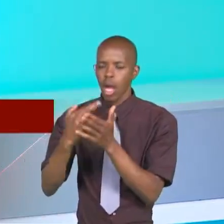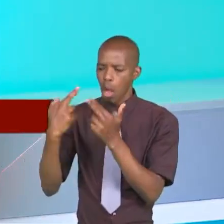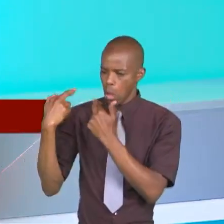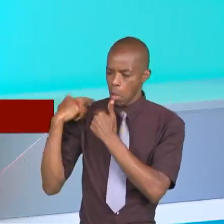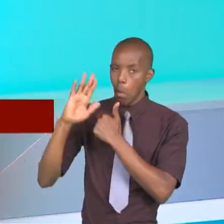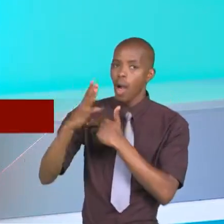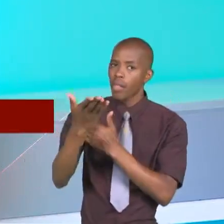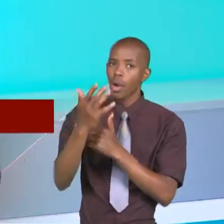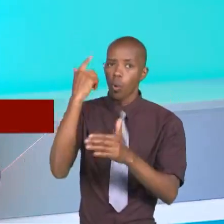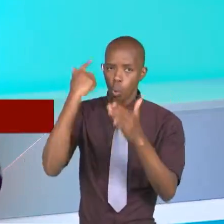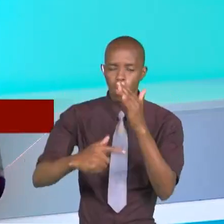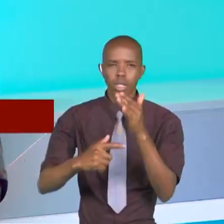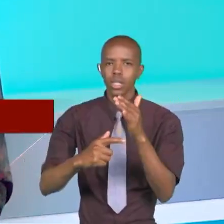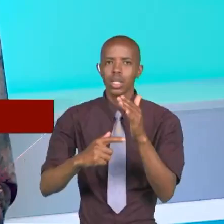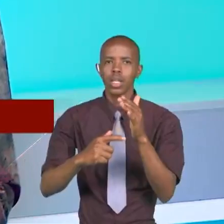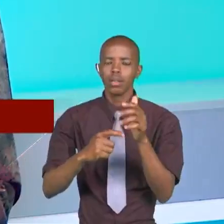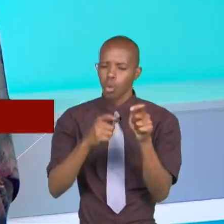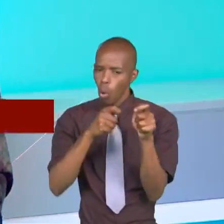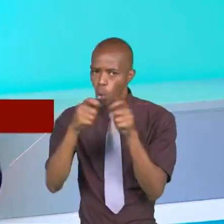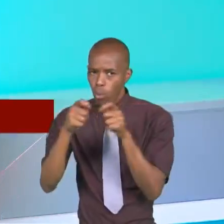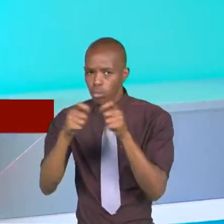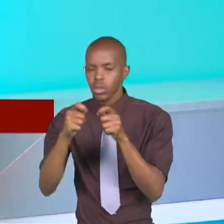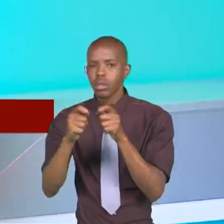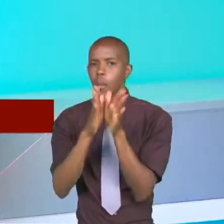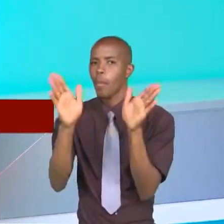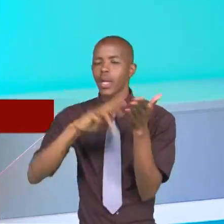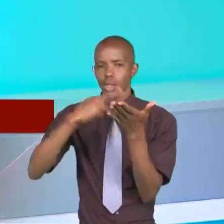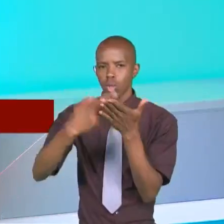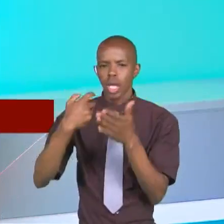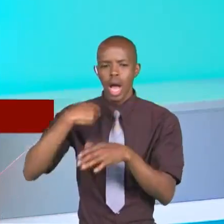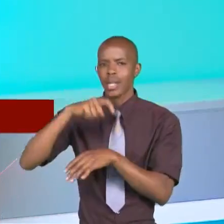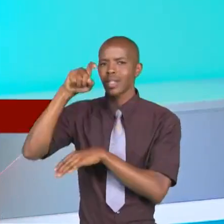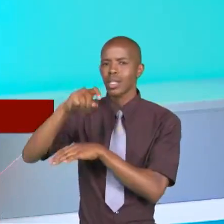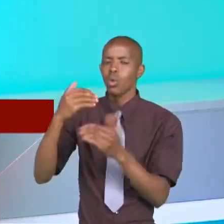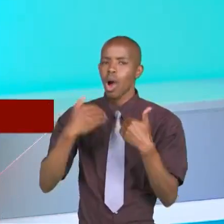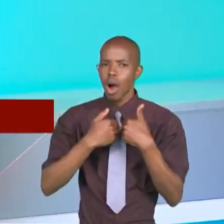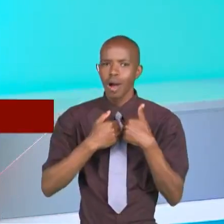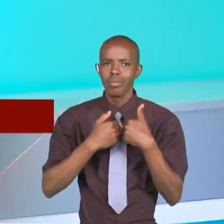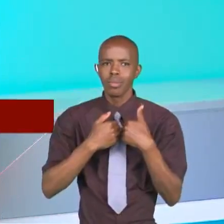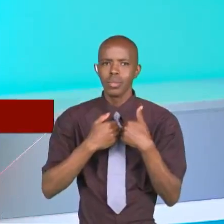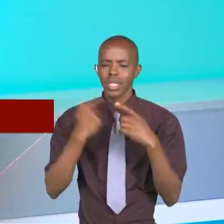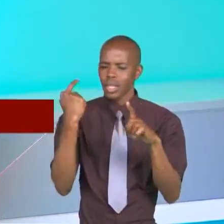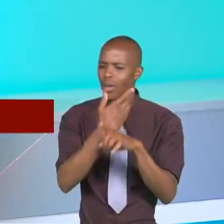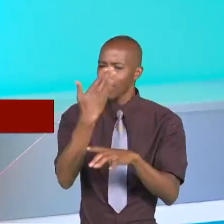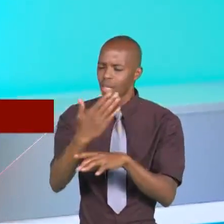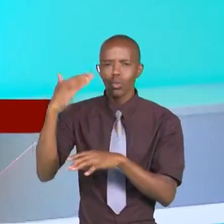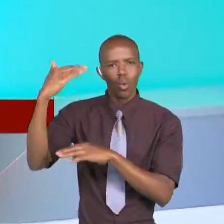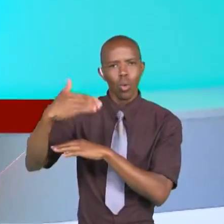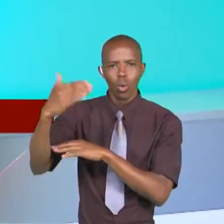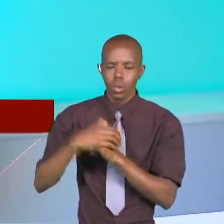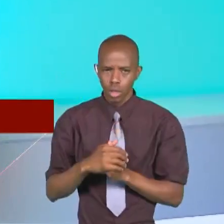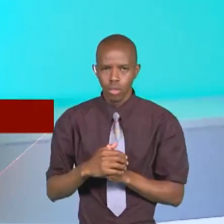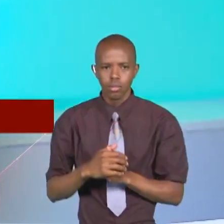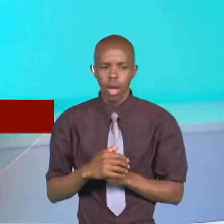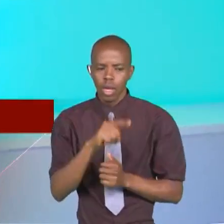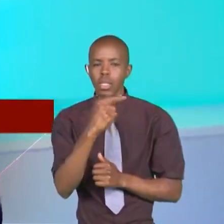in the offices, they're just guardian of the public resource. Therefore, we don't require to have those we call musicals every other day. And as Madam has